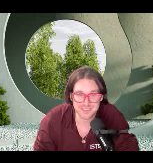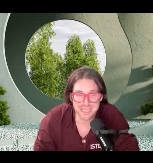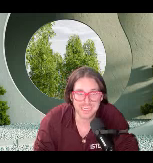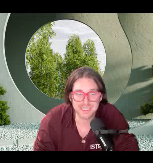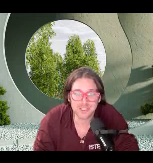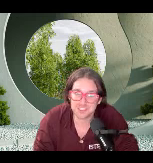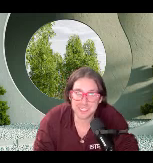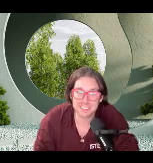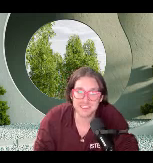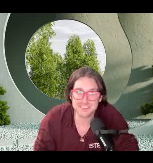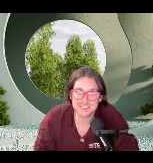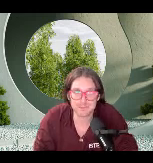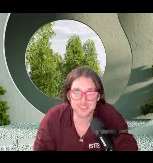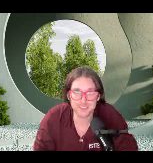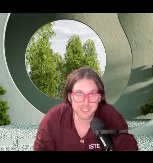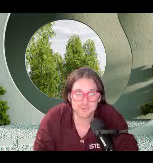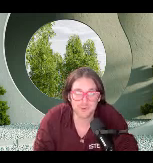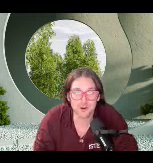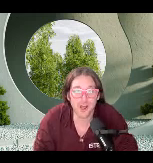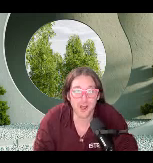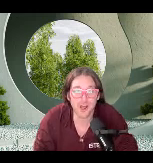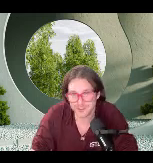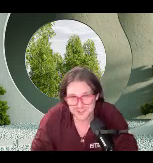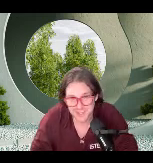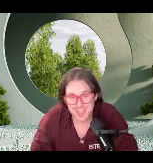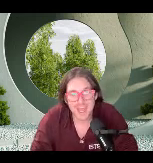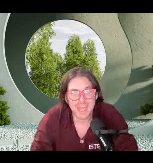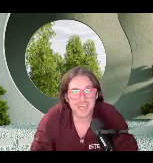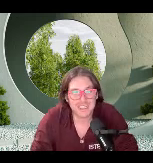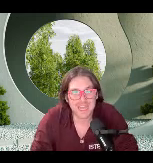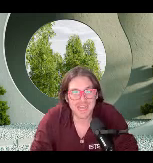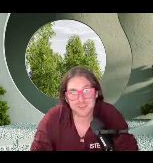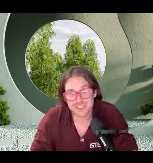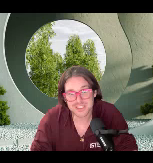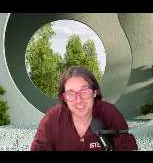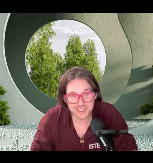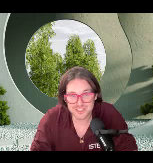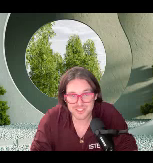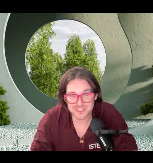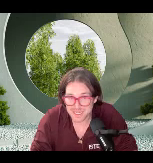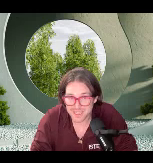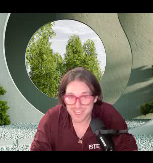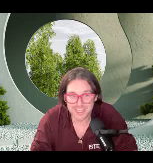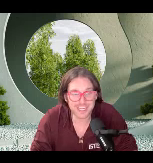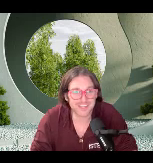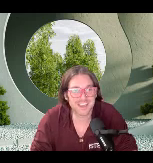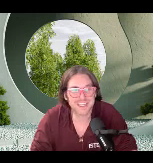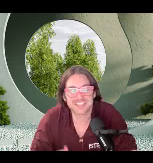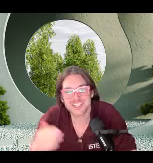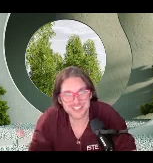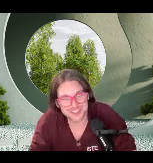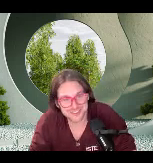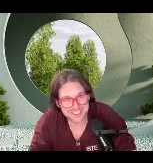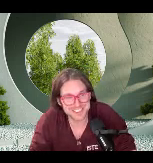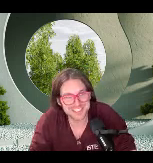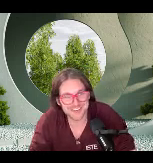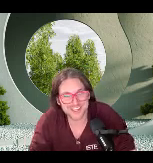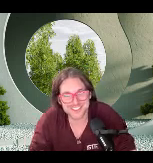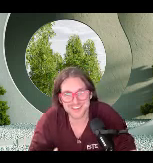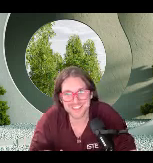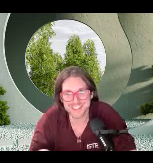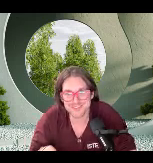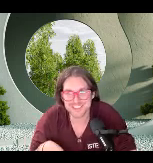are designing and creating accessible learning for all learners. And as Kristen will tell you in just a little bit, there is additional